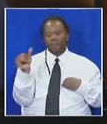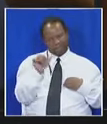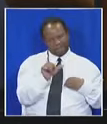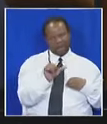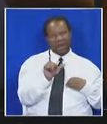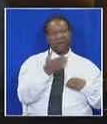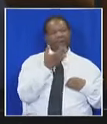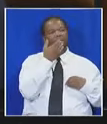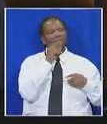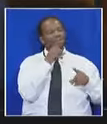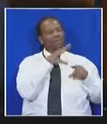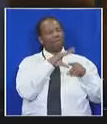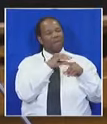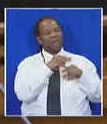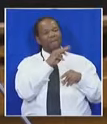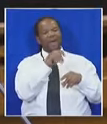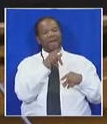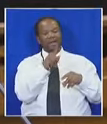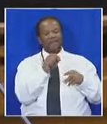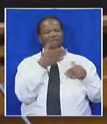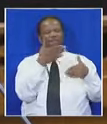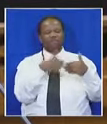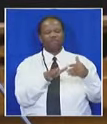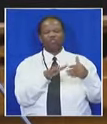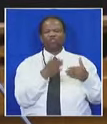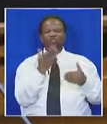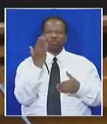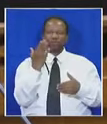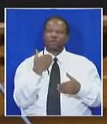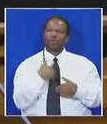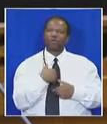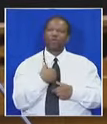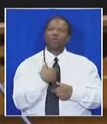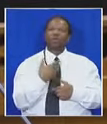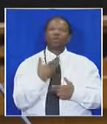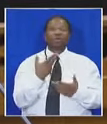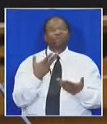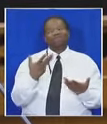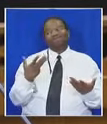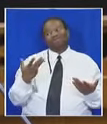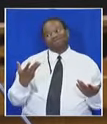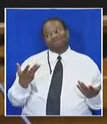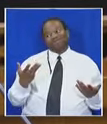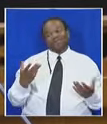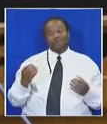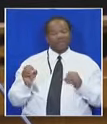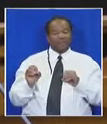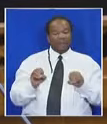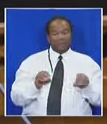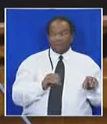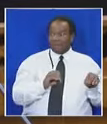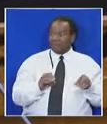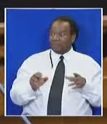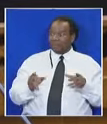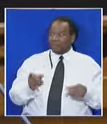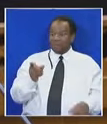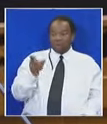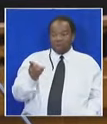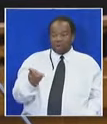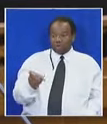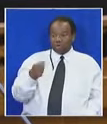up your speech, Honourable Member? It must be very painful to be a fool